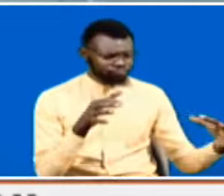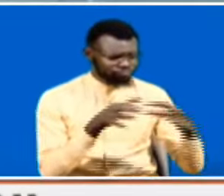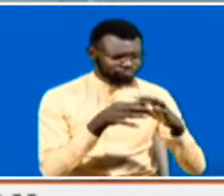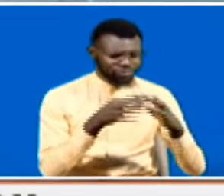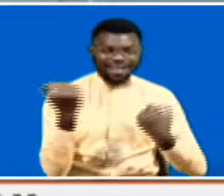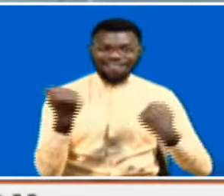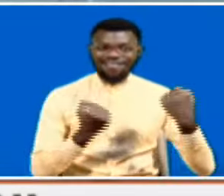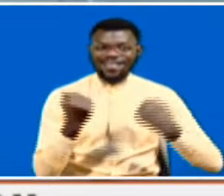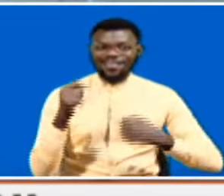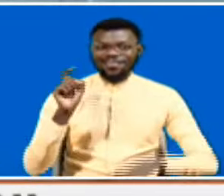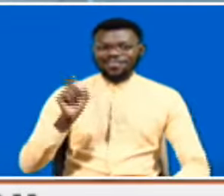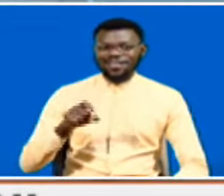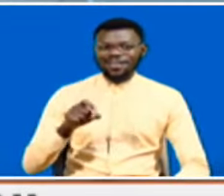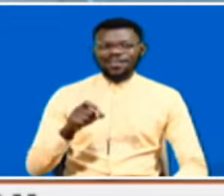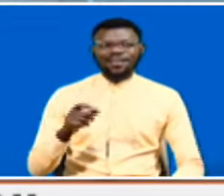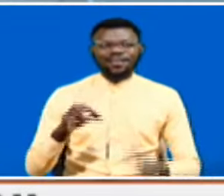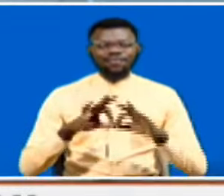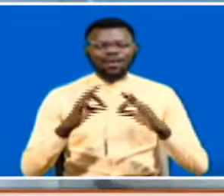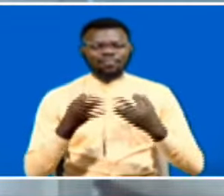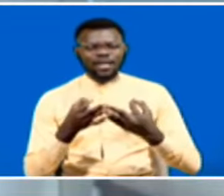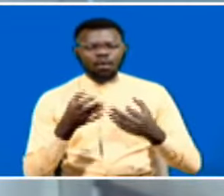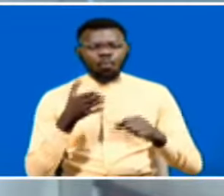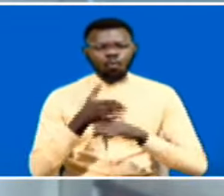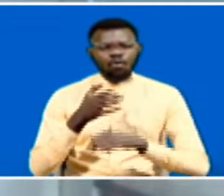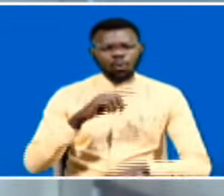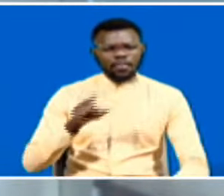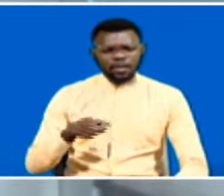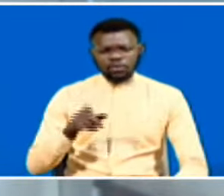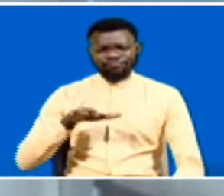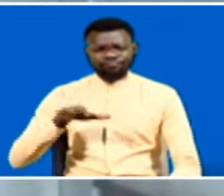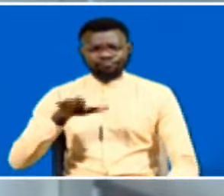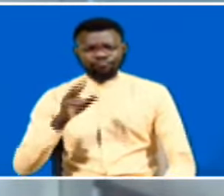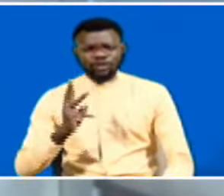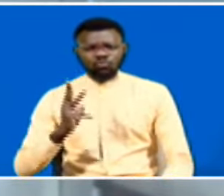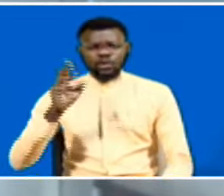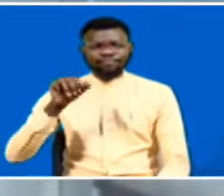Zaidi ya familia 1,000 katika eneo bunge la Wajia Kusini zenye ufukara